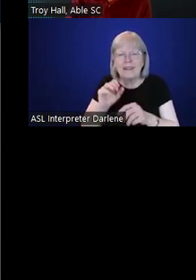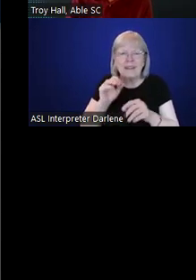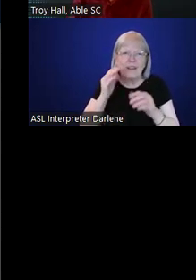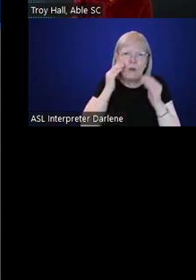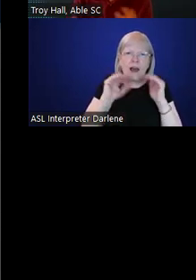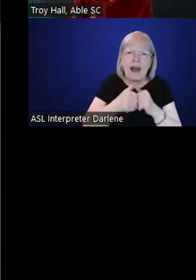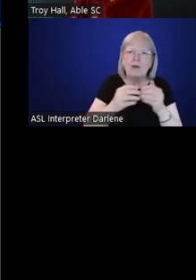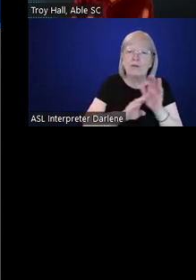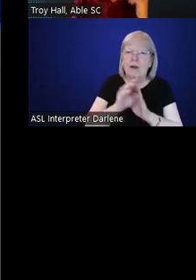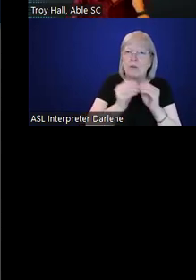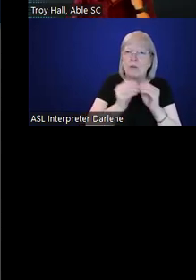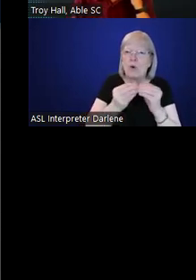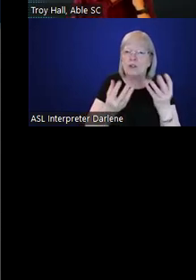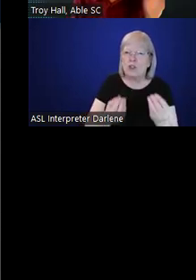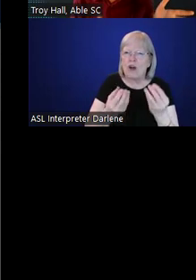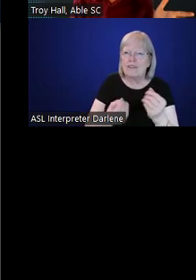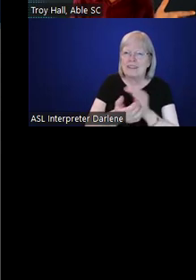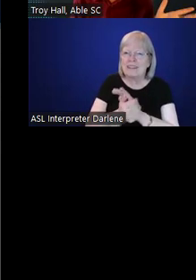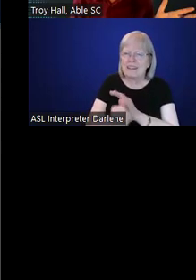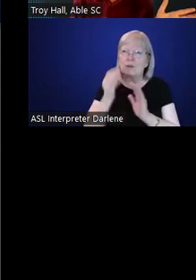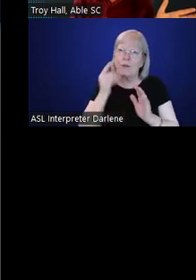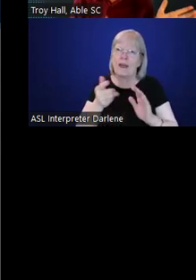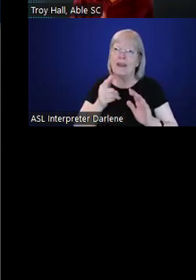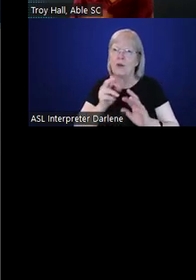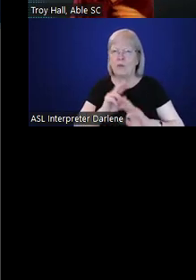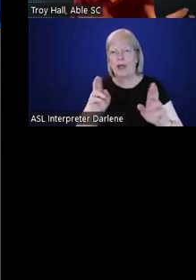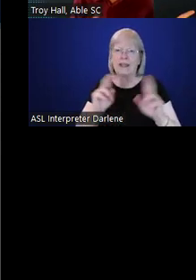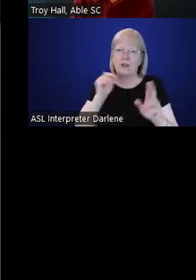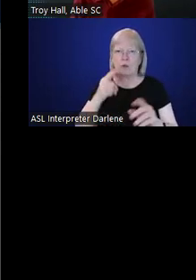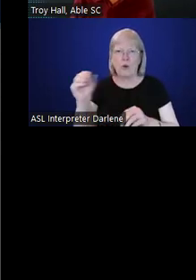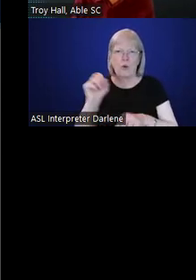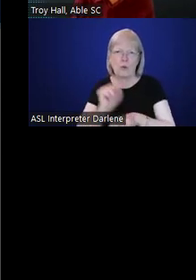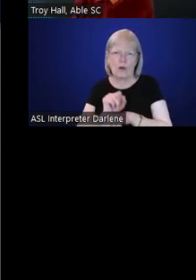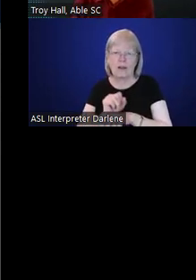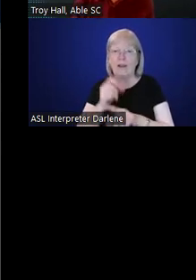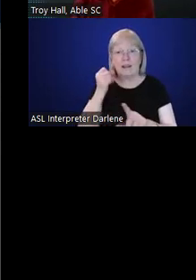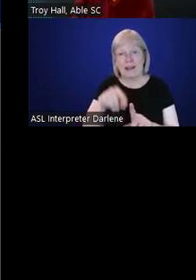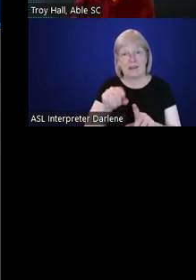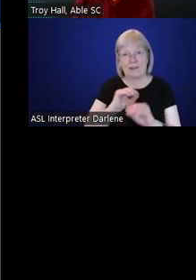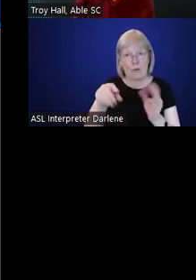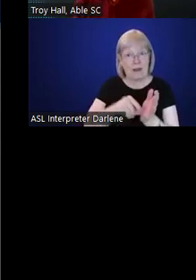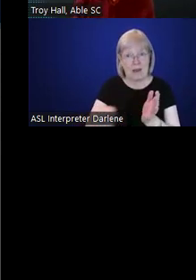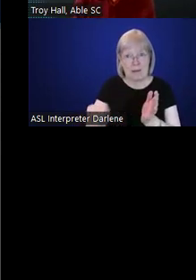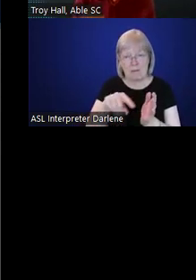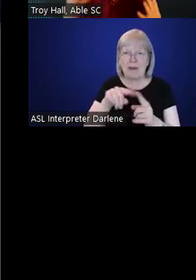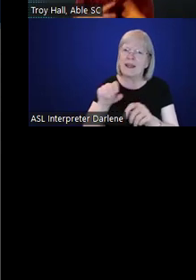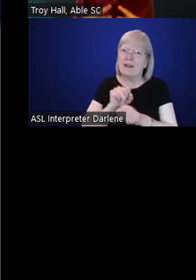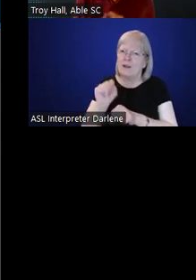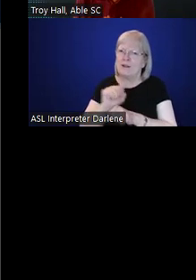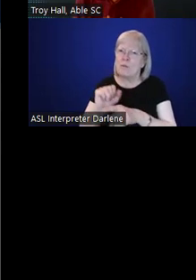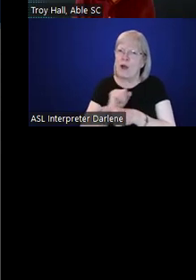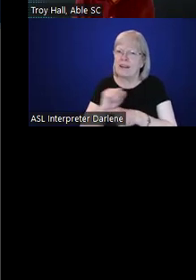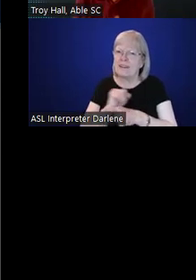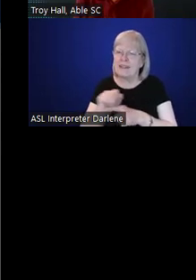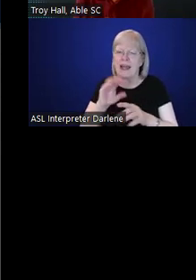readiness skills. It's almost like a work-based learning opportunity, but it's not paid, so we don't count that. In a controlled